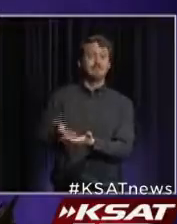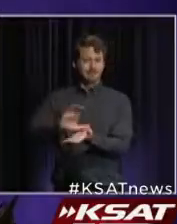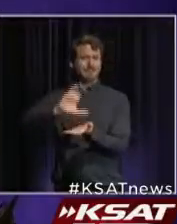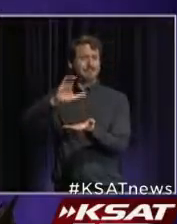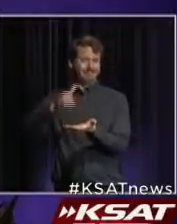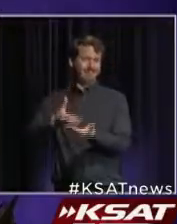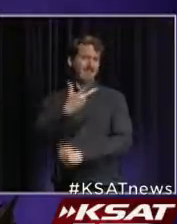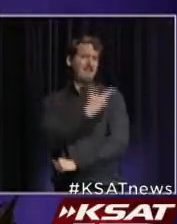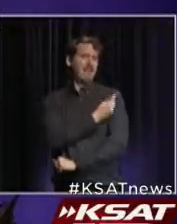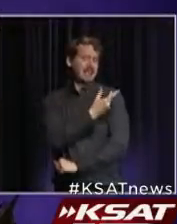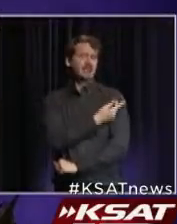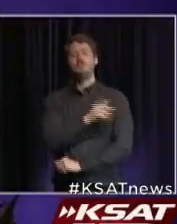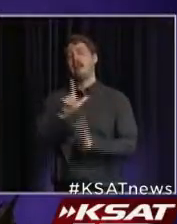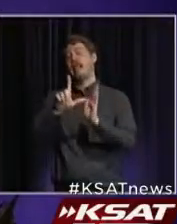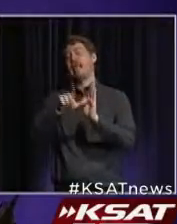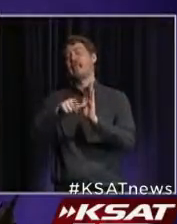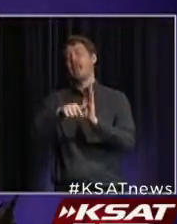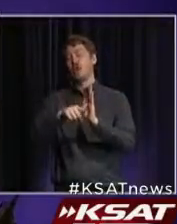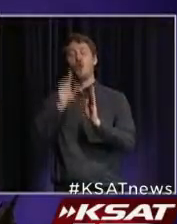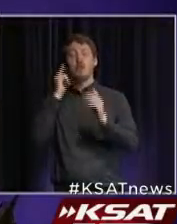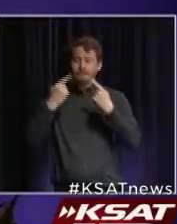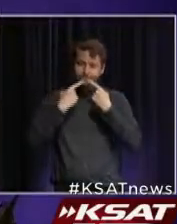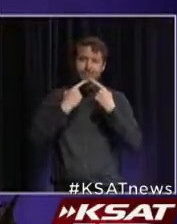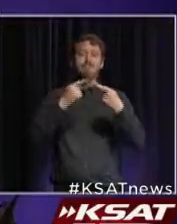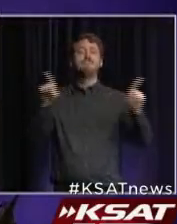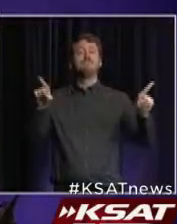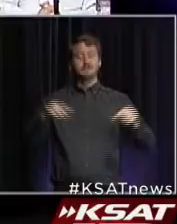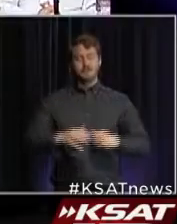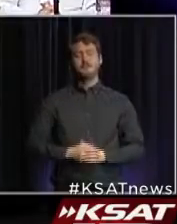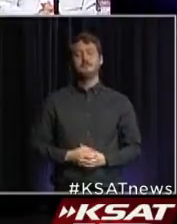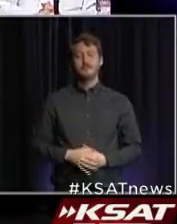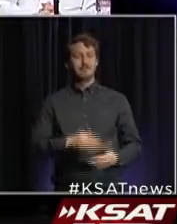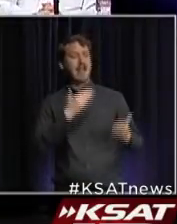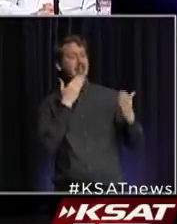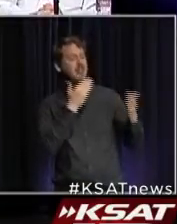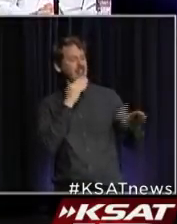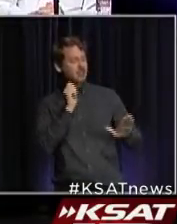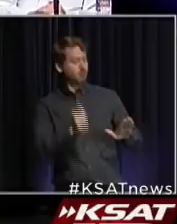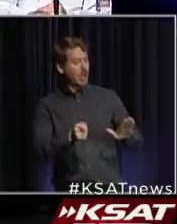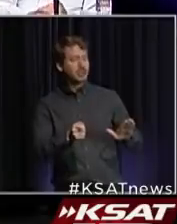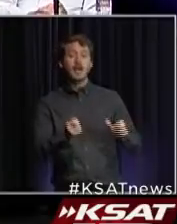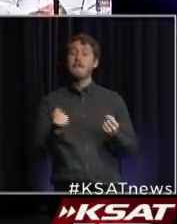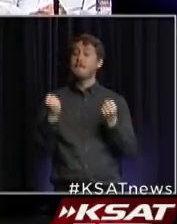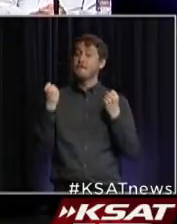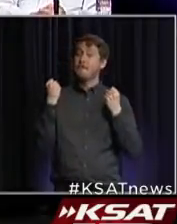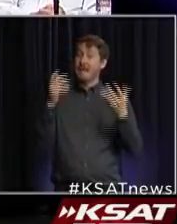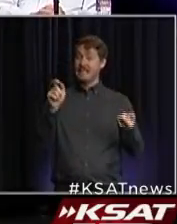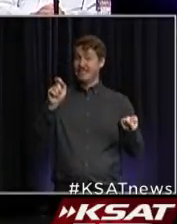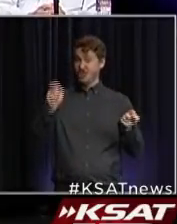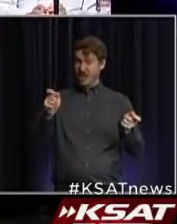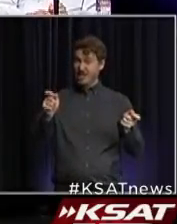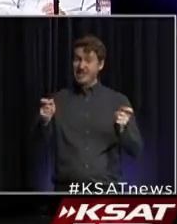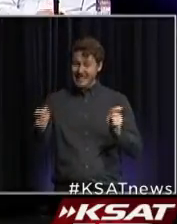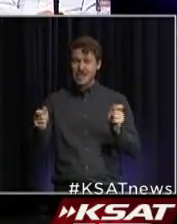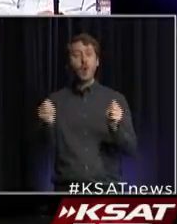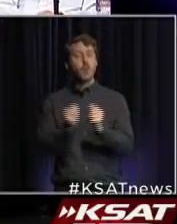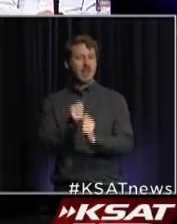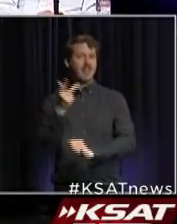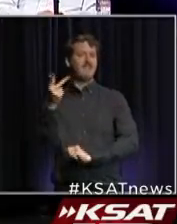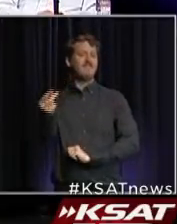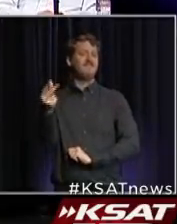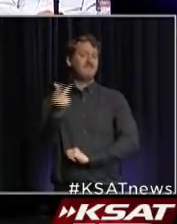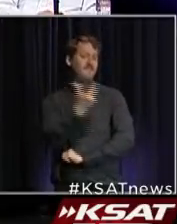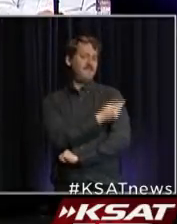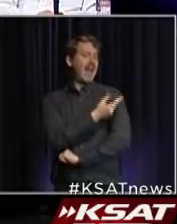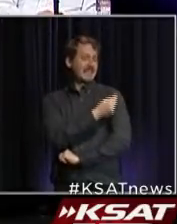some announcement later on this week about how we'll handle it. Thank you, Judge. Yeah, a lot of changes happening in the vaccine administration process